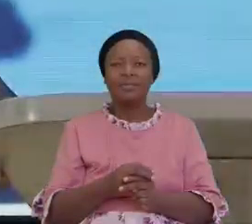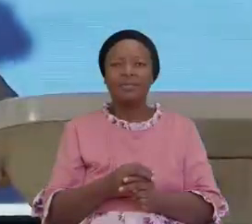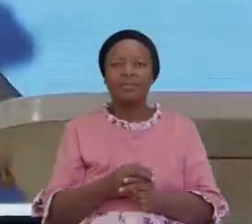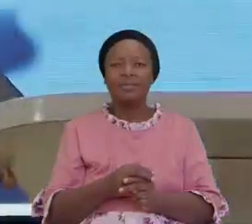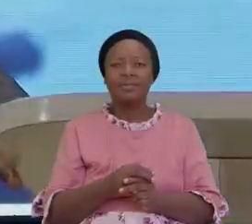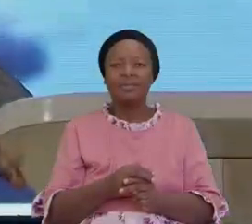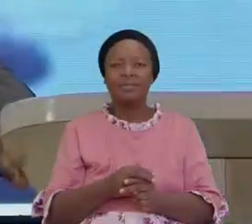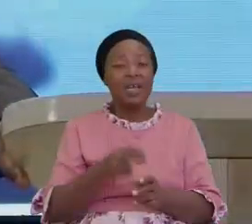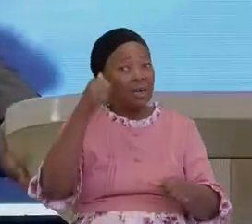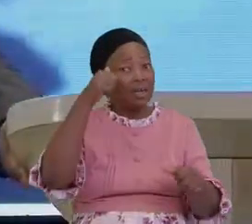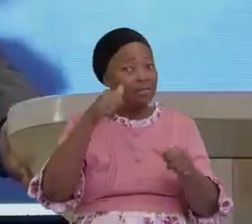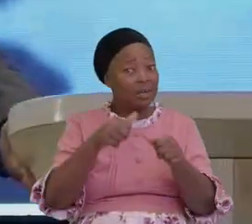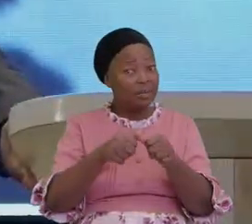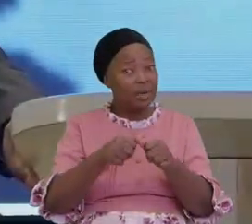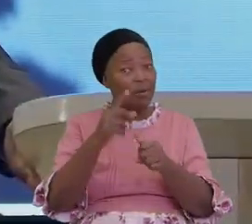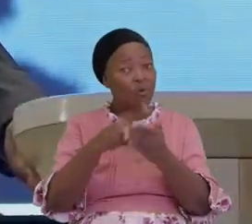Remember my story?